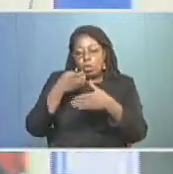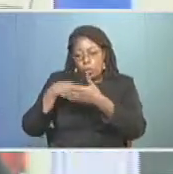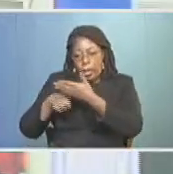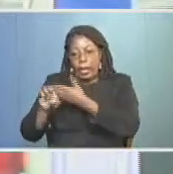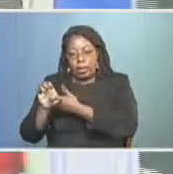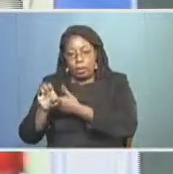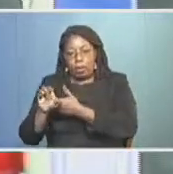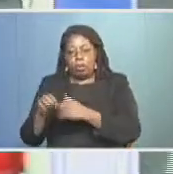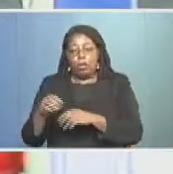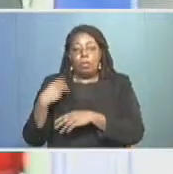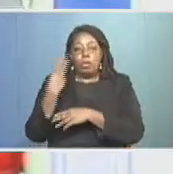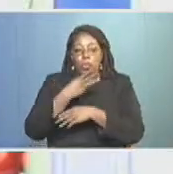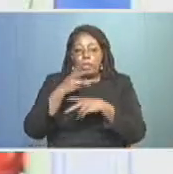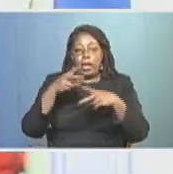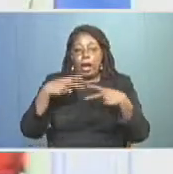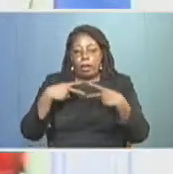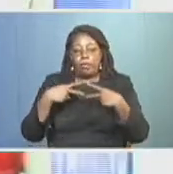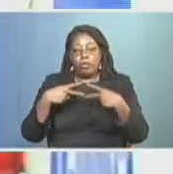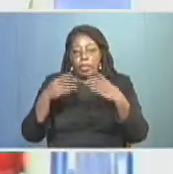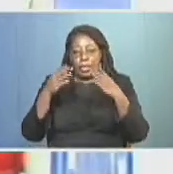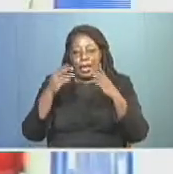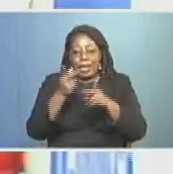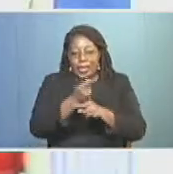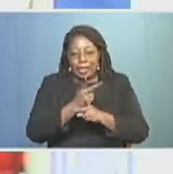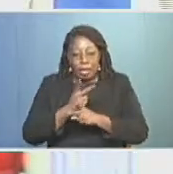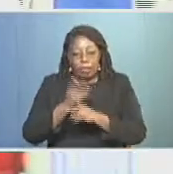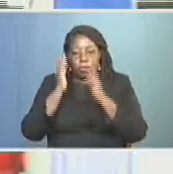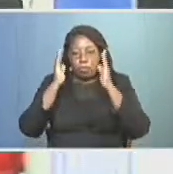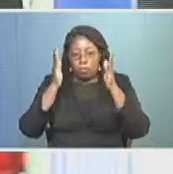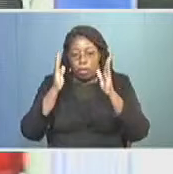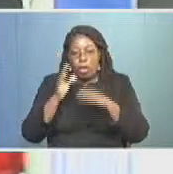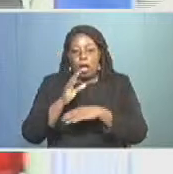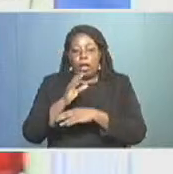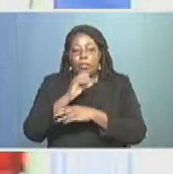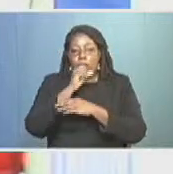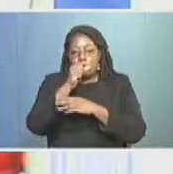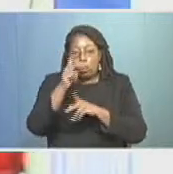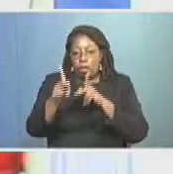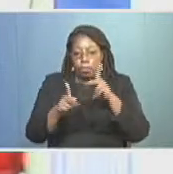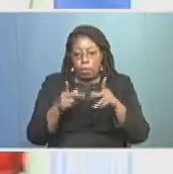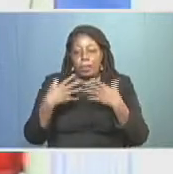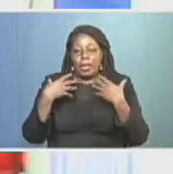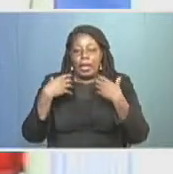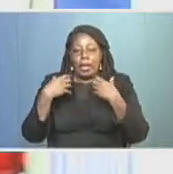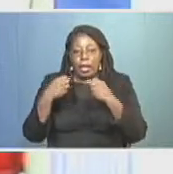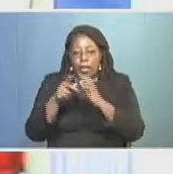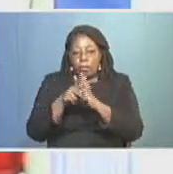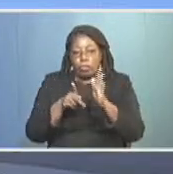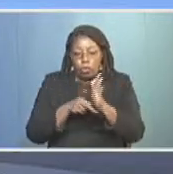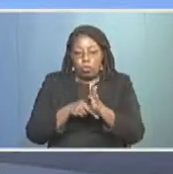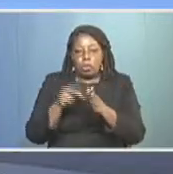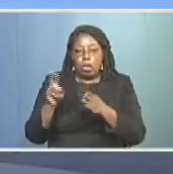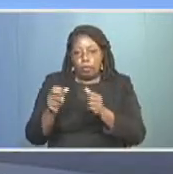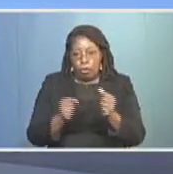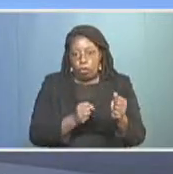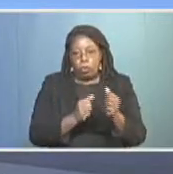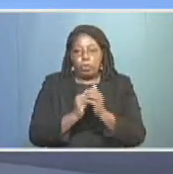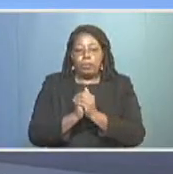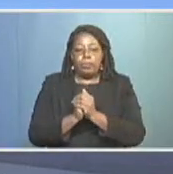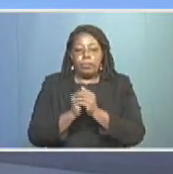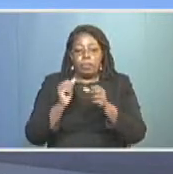we must be careful and we must be vigilant and to be able to ensure that the public health protocols are put in place.